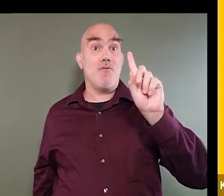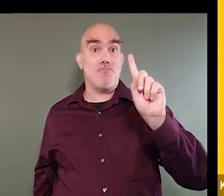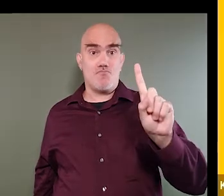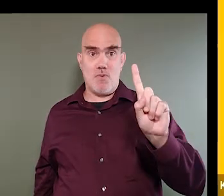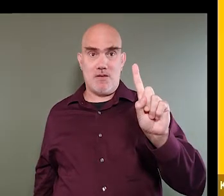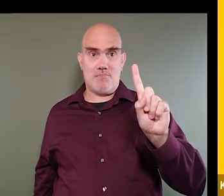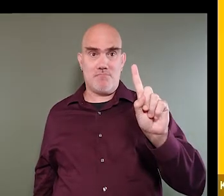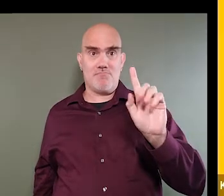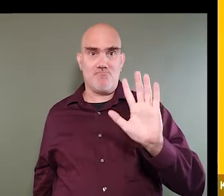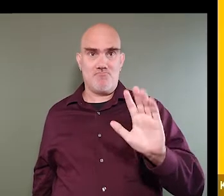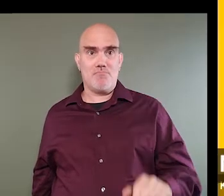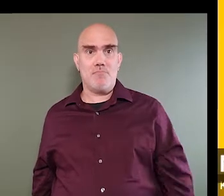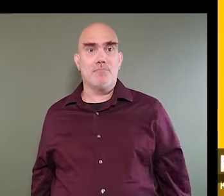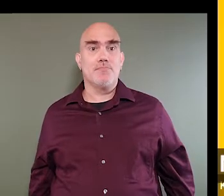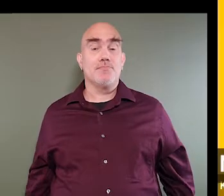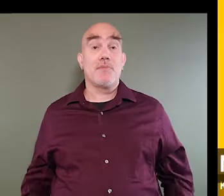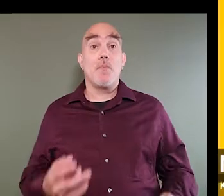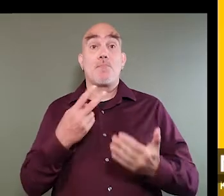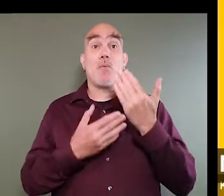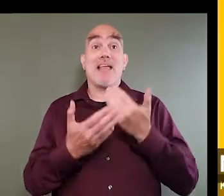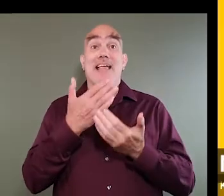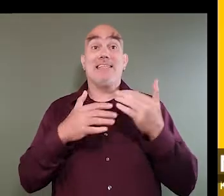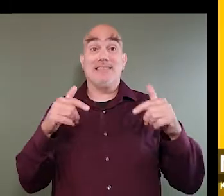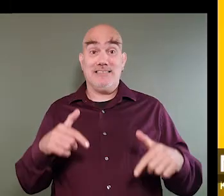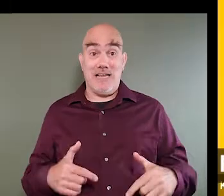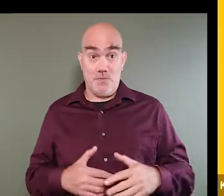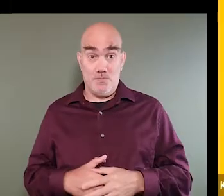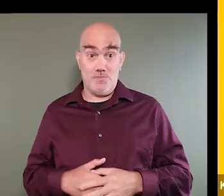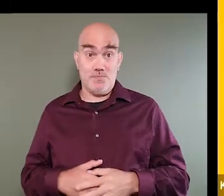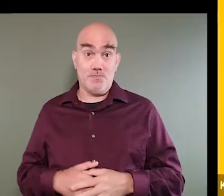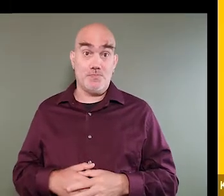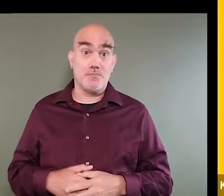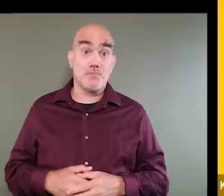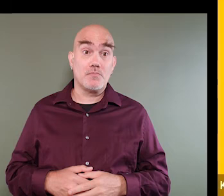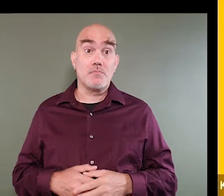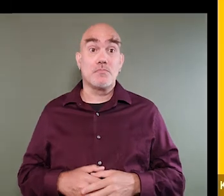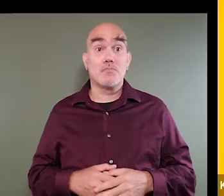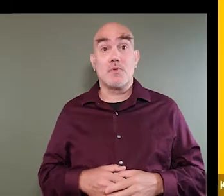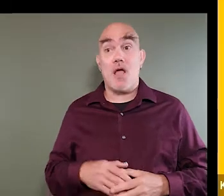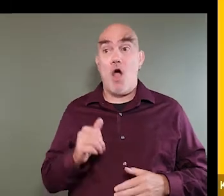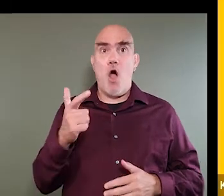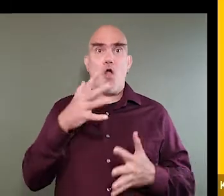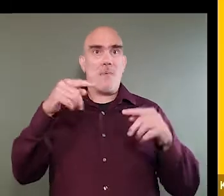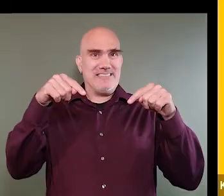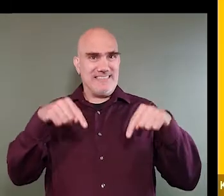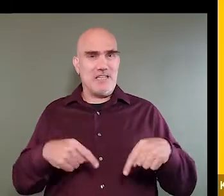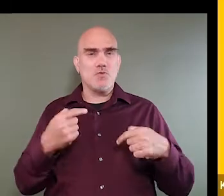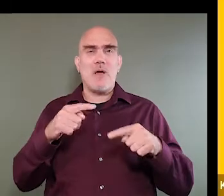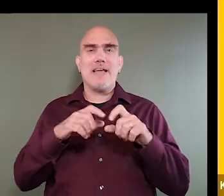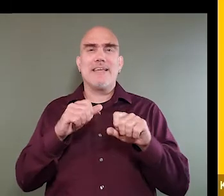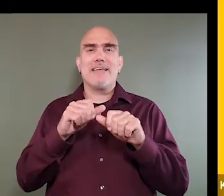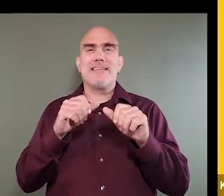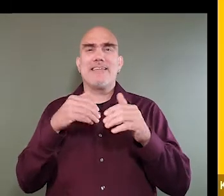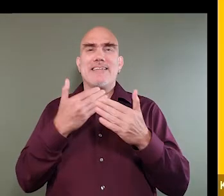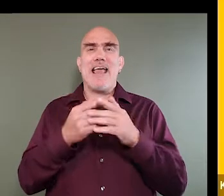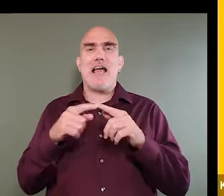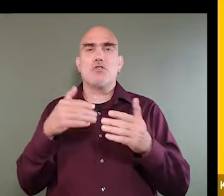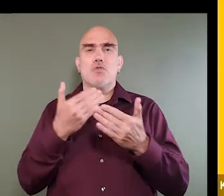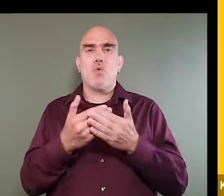and 1. Now let's bring both of our hands down. All the way down. And try to give as close to the ground as you